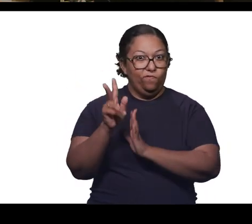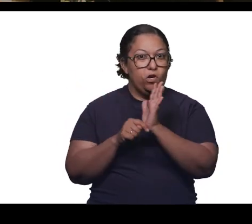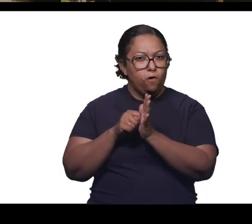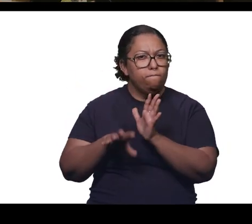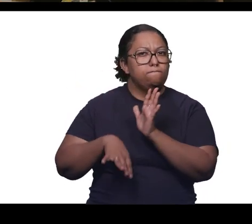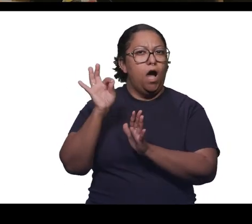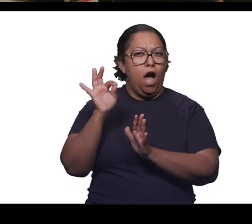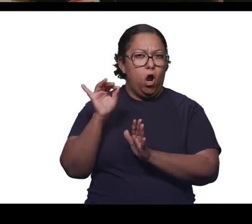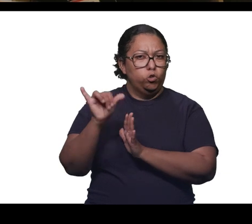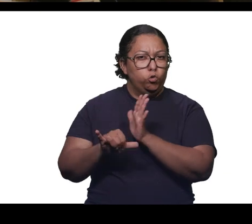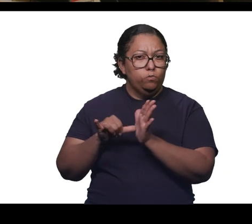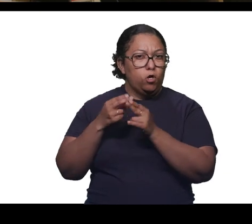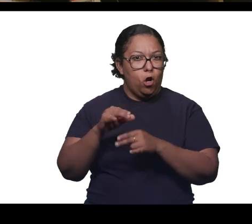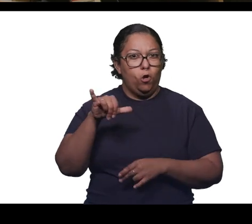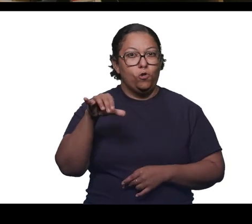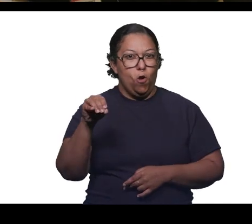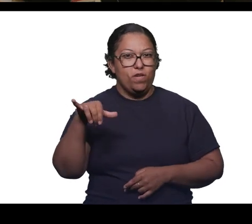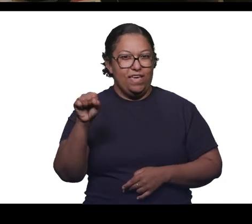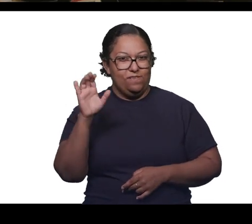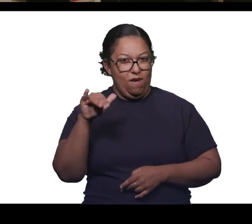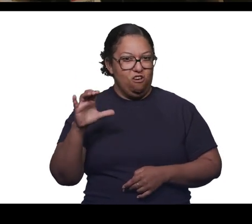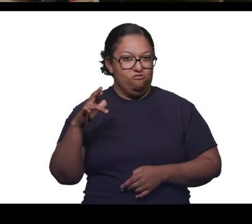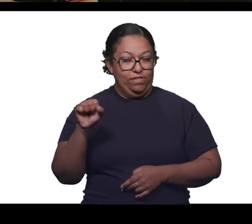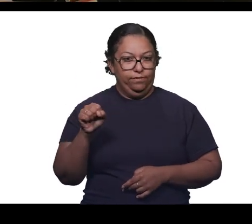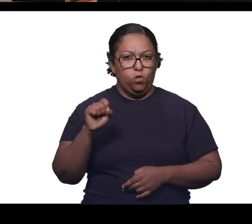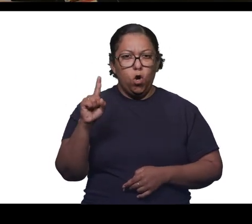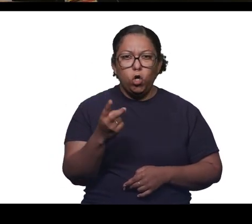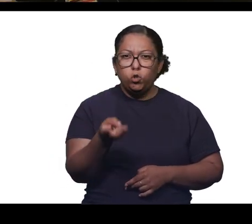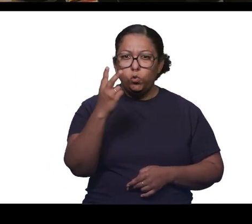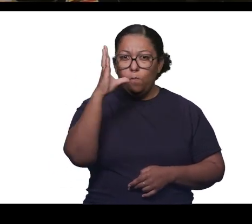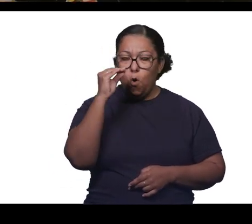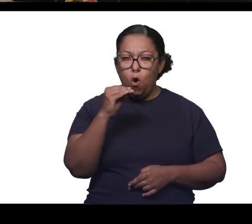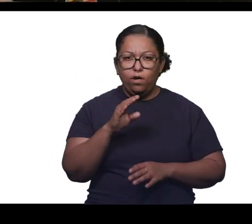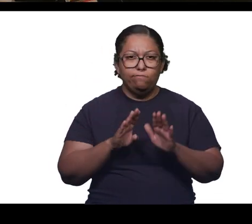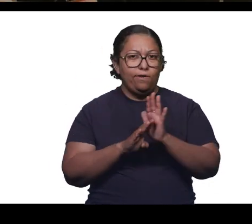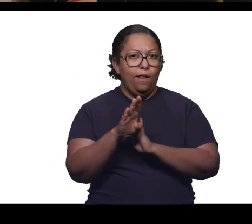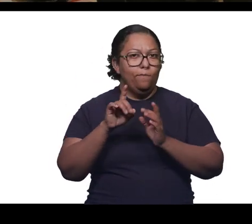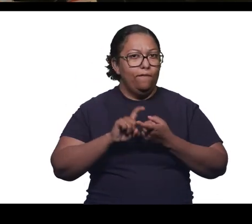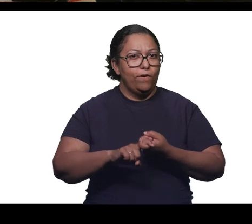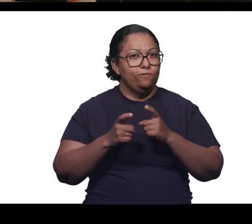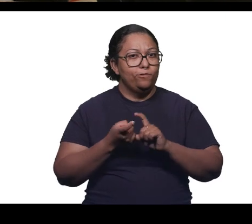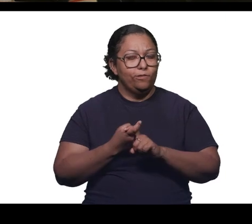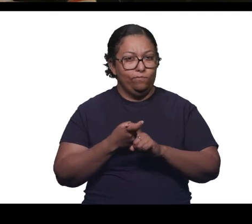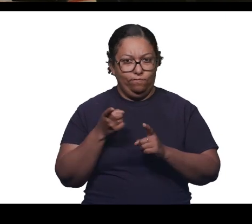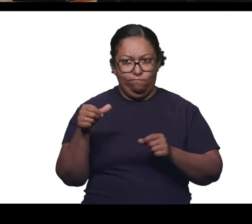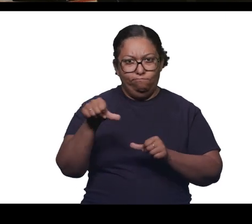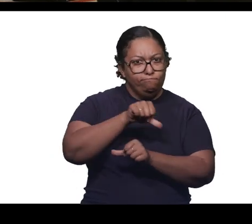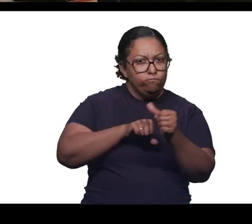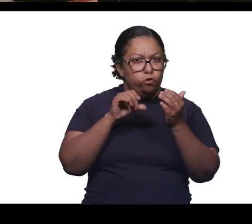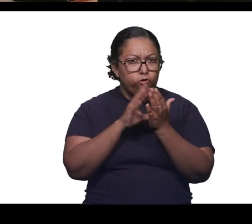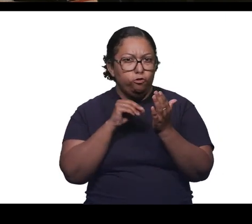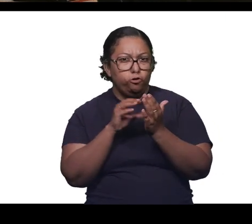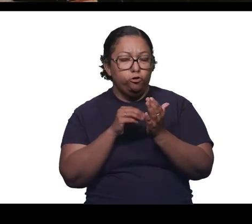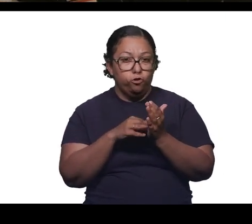by Krish Rashka, where 2 boys form a friendship and they get to know each other. They start on either sides of the